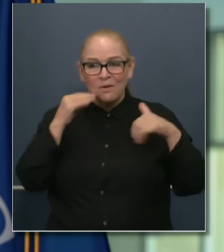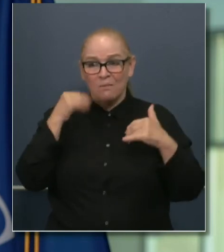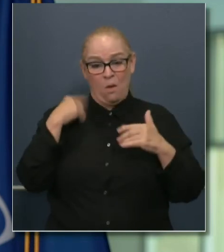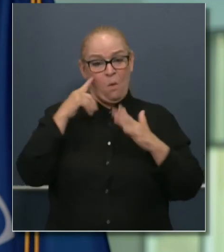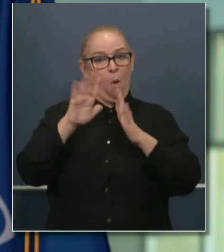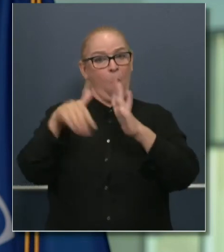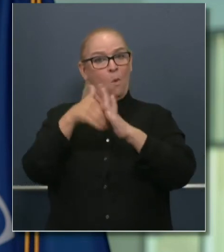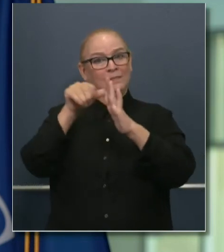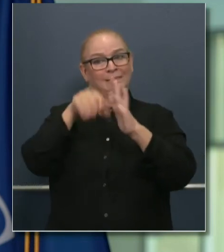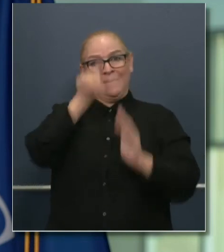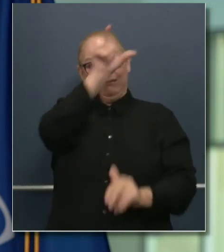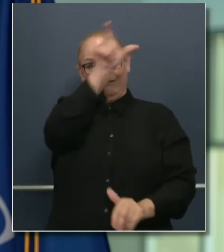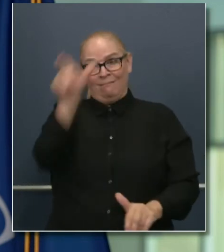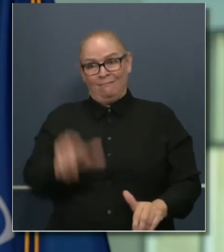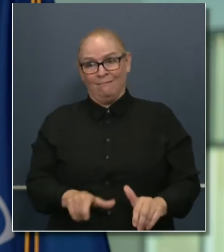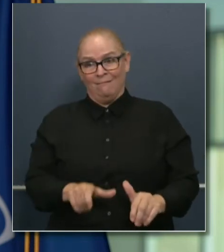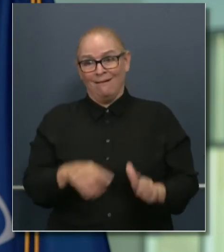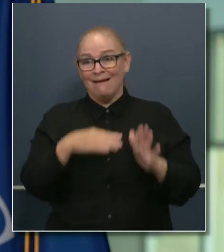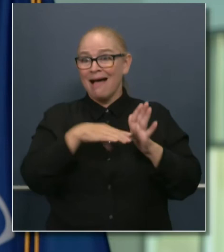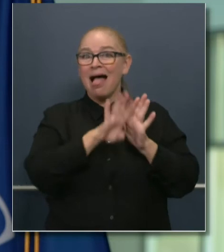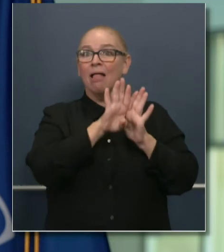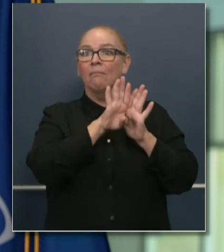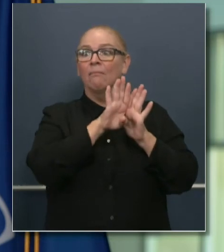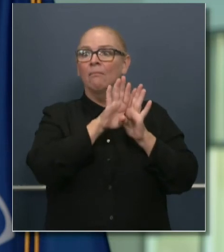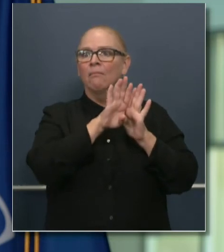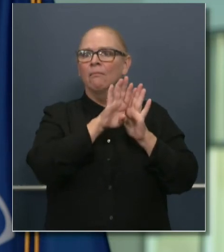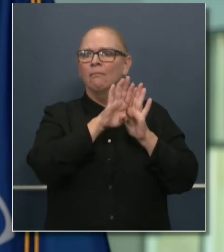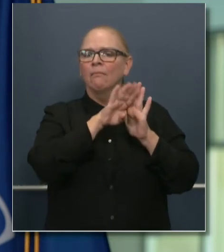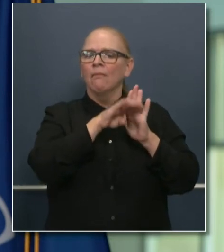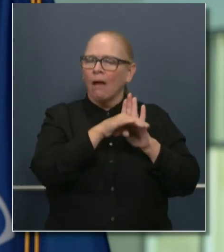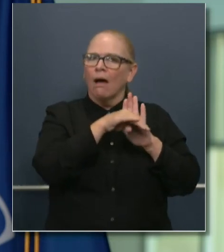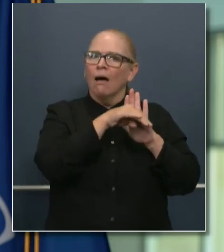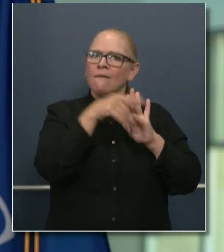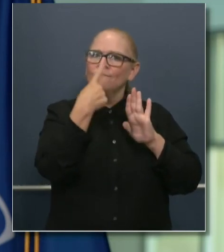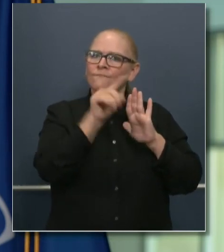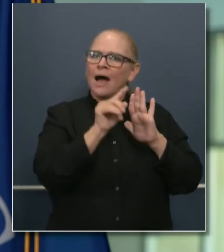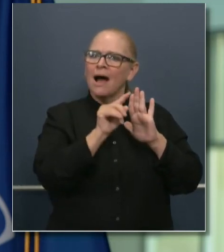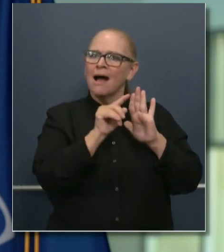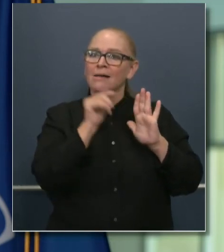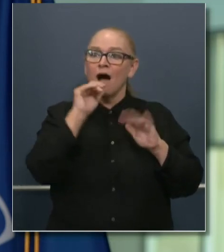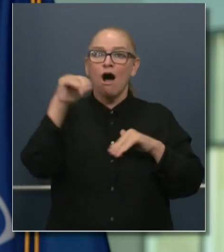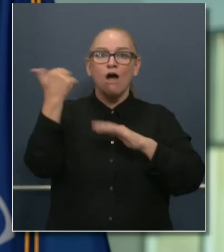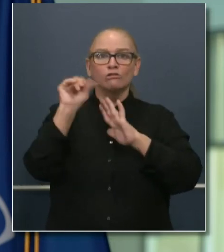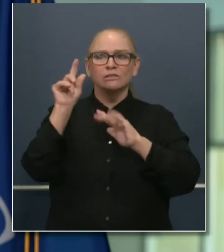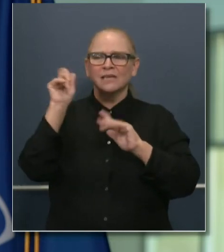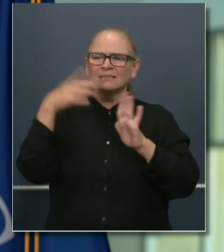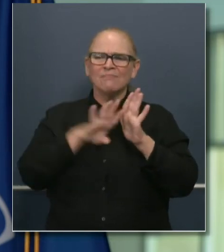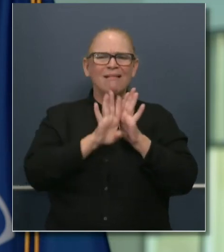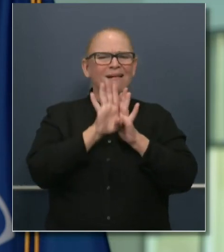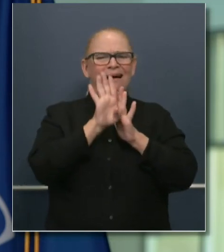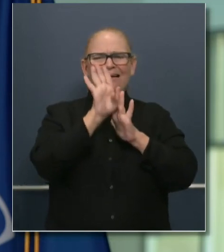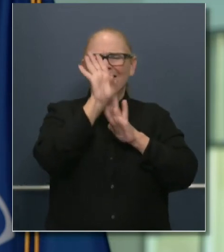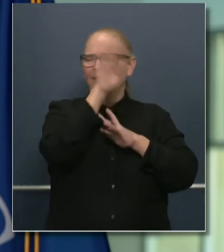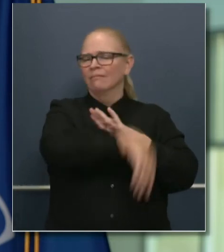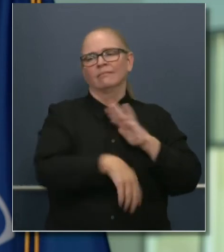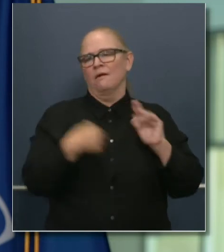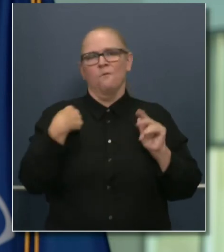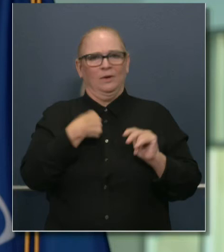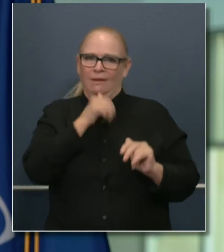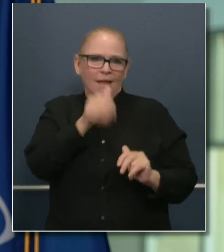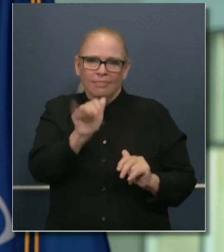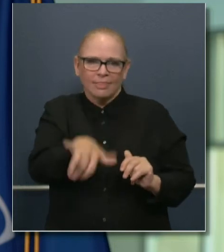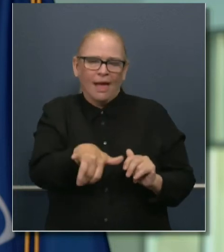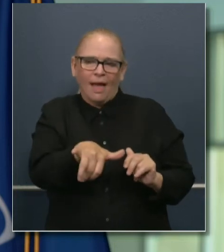never experienced the spikes other parts of the country experience in our own capacity to manifest, meaning